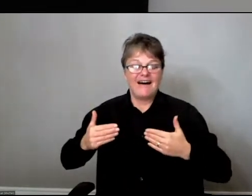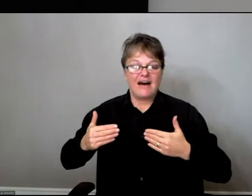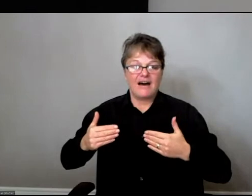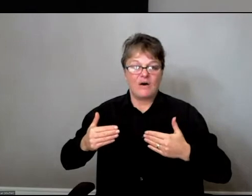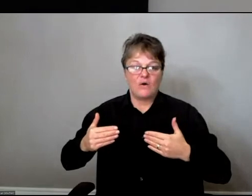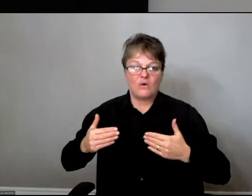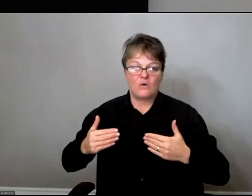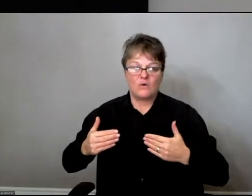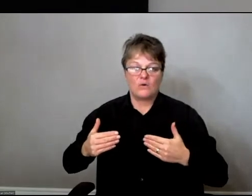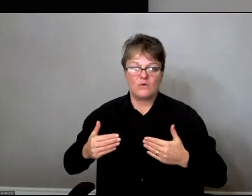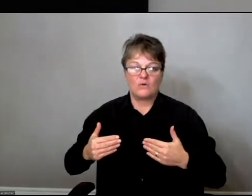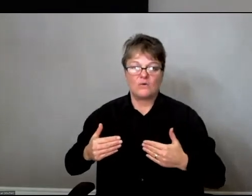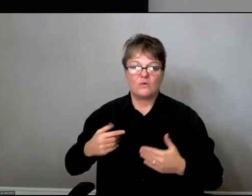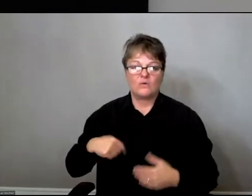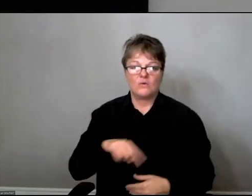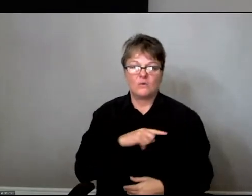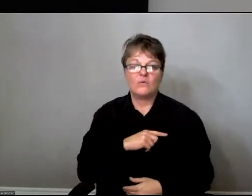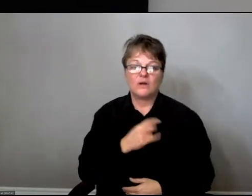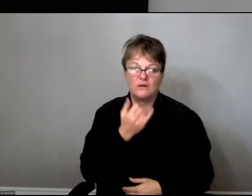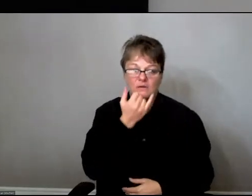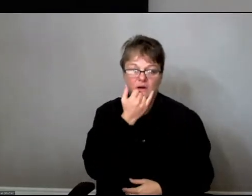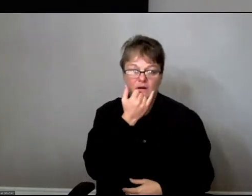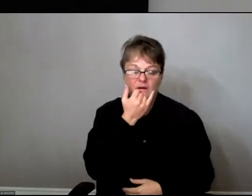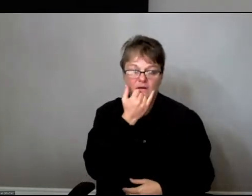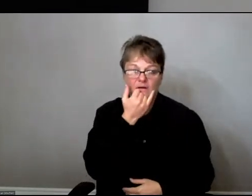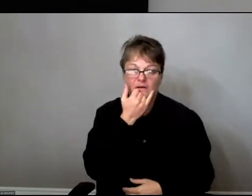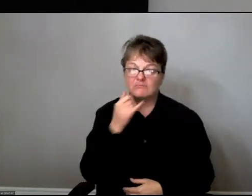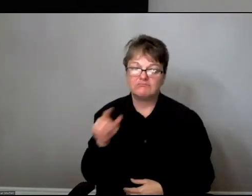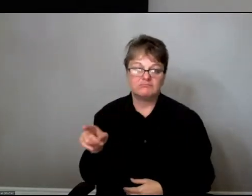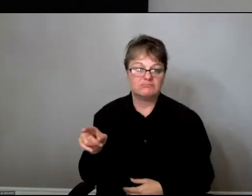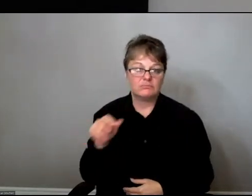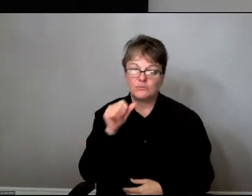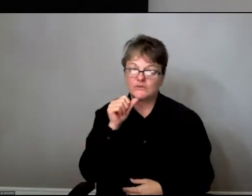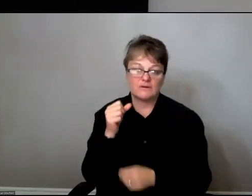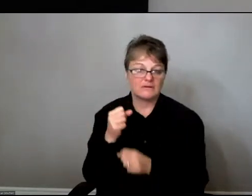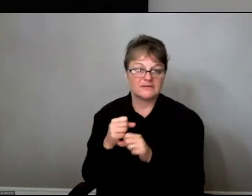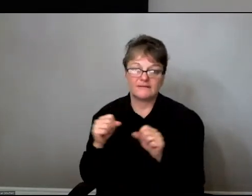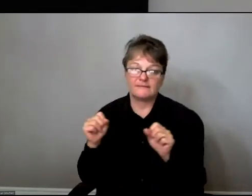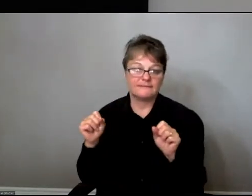wrong. Julianne was not safe.